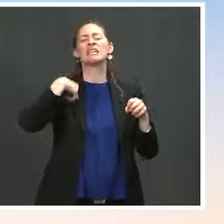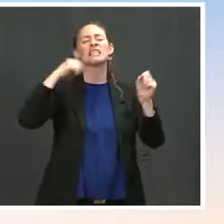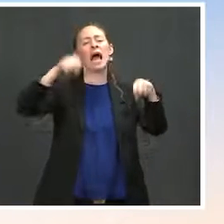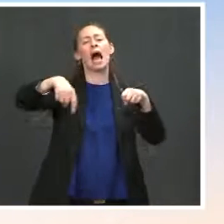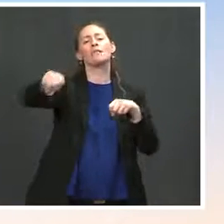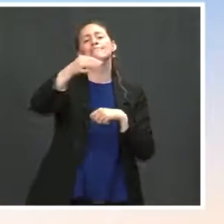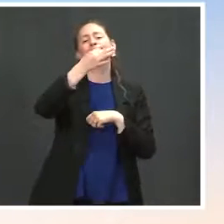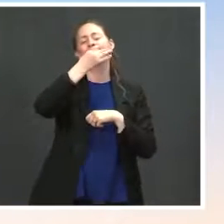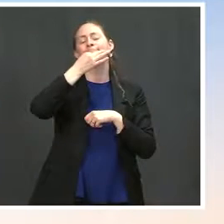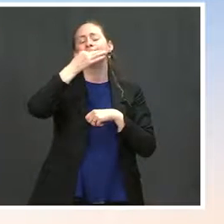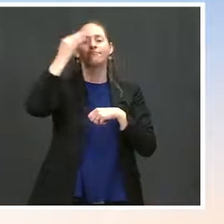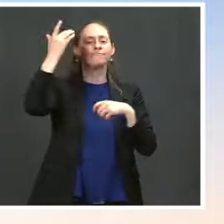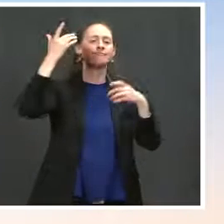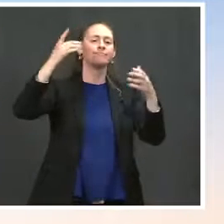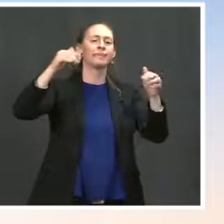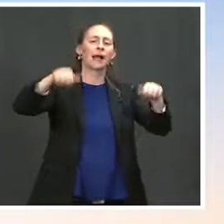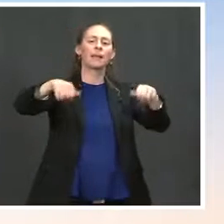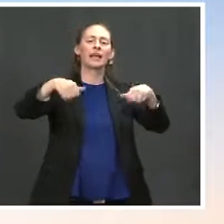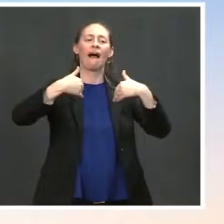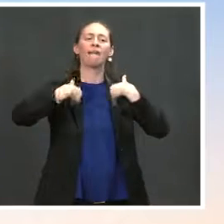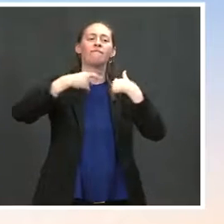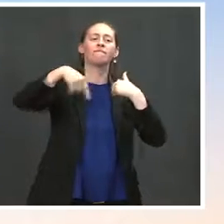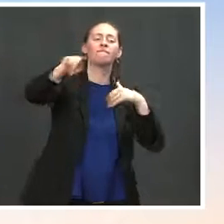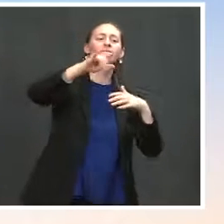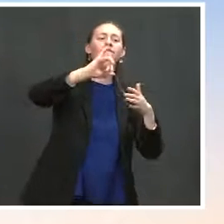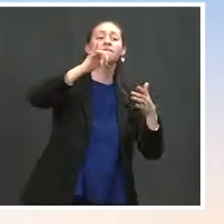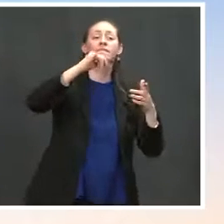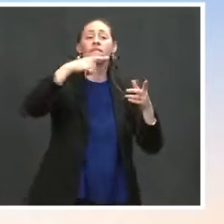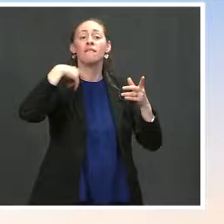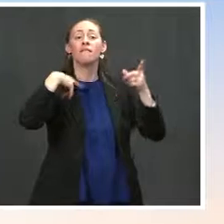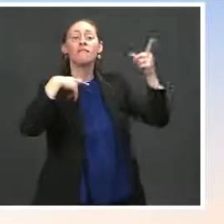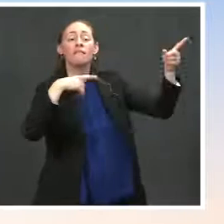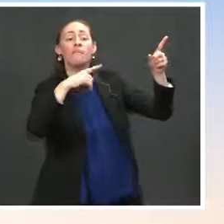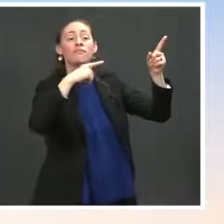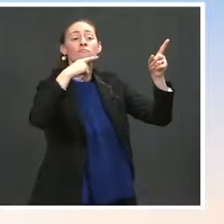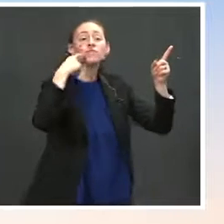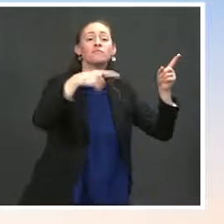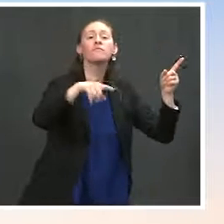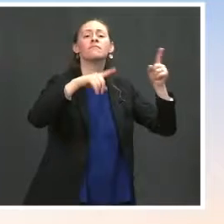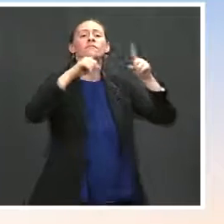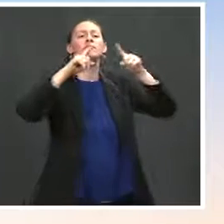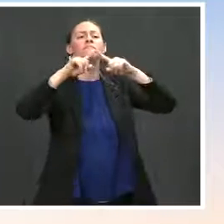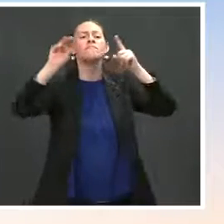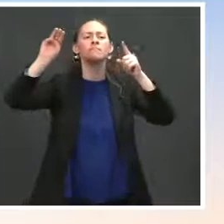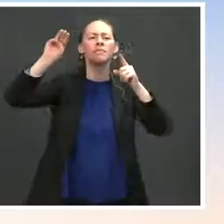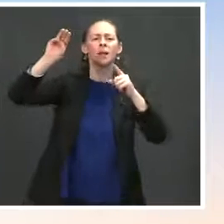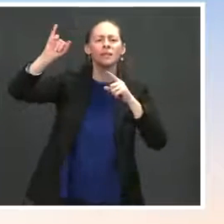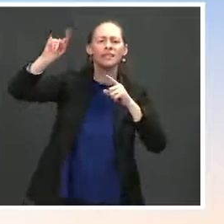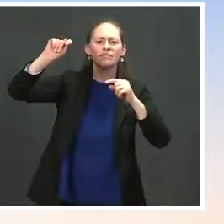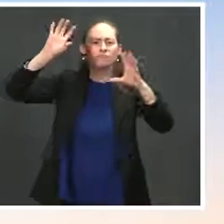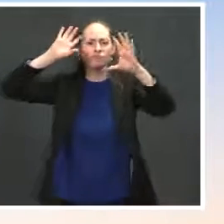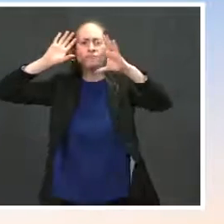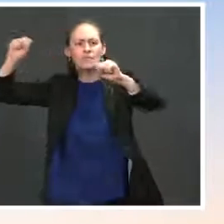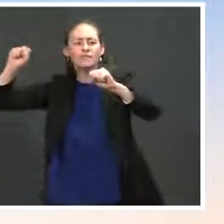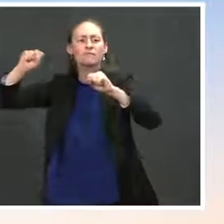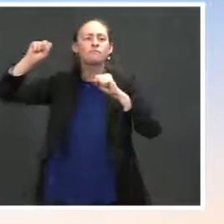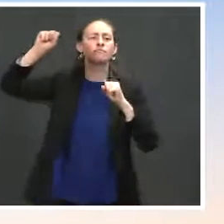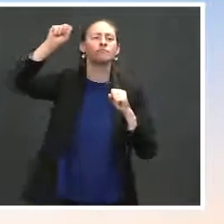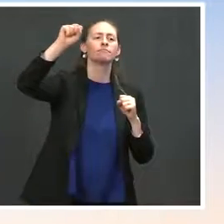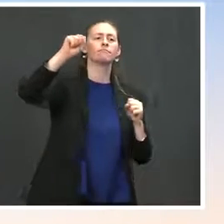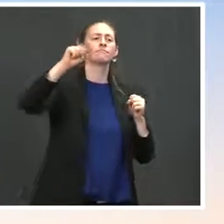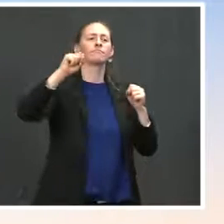When you talk to Raphael Reif, the president of MIT, and you listen to what they're trying to do at MIT or at Stanford or at Caltech